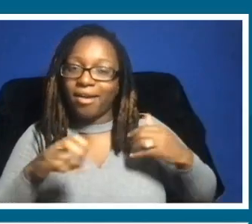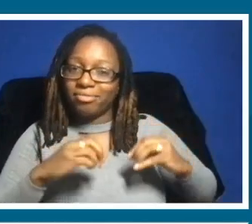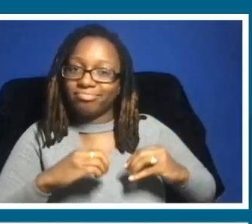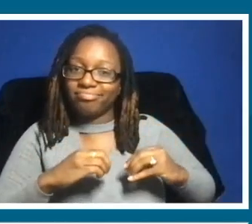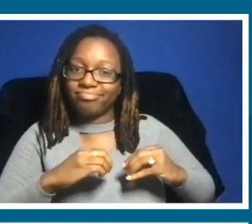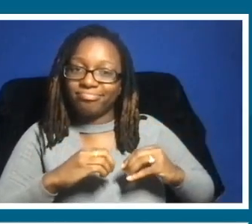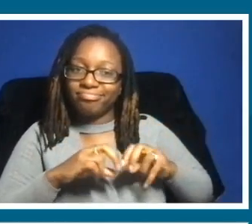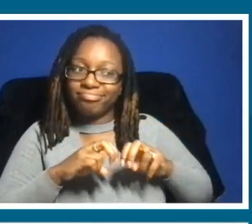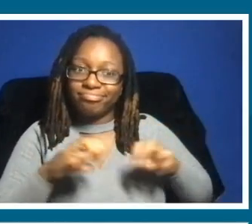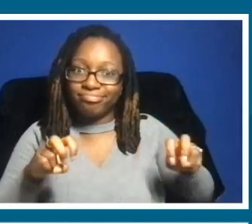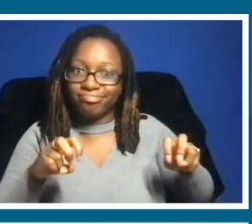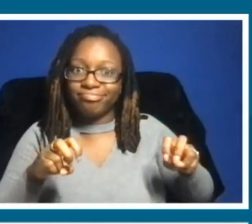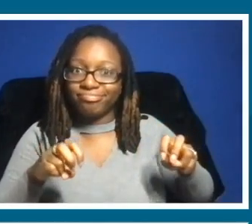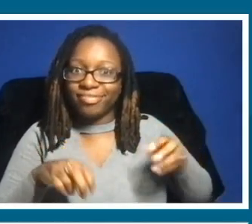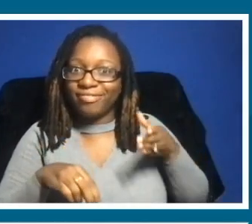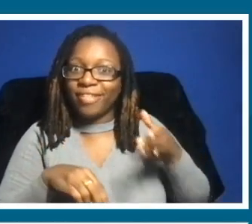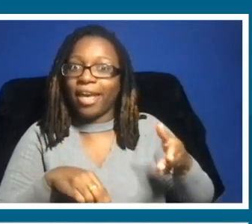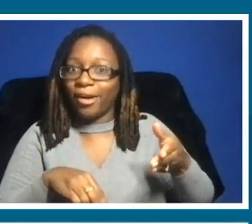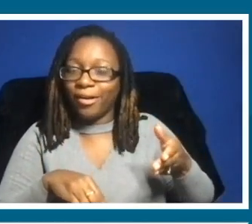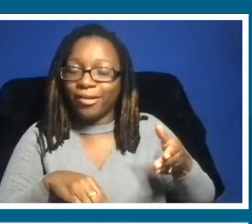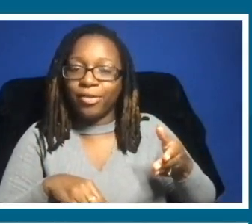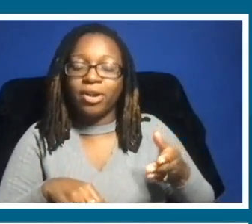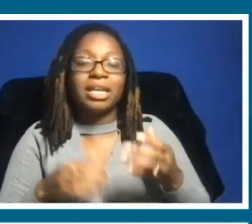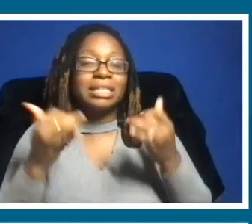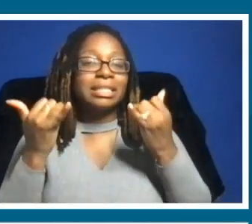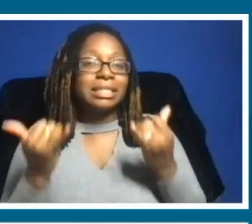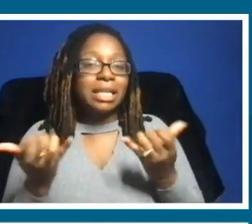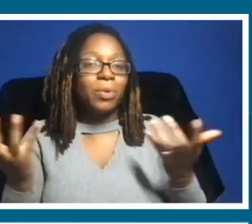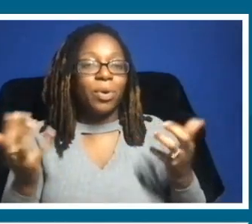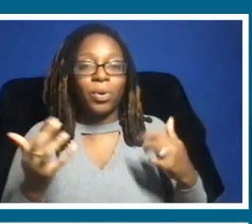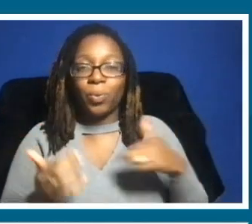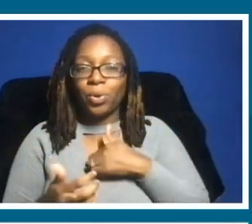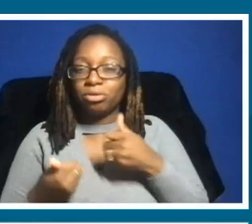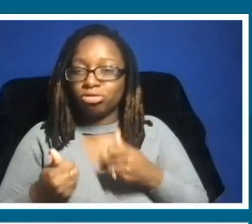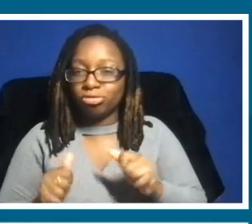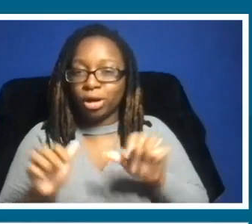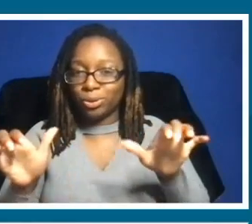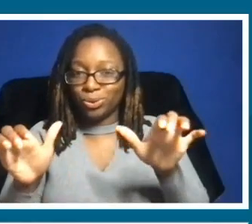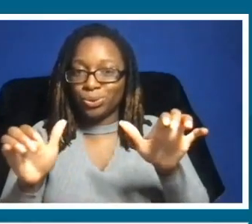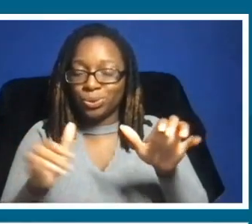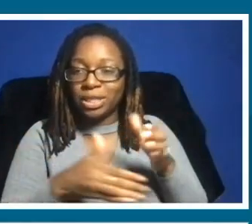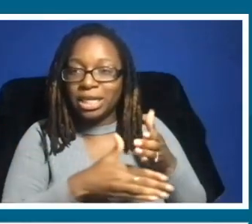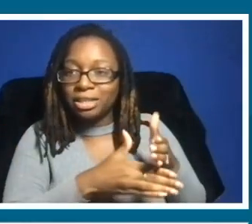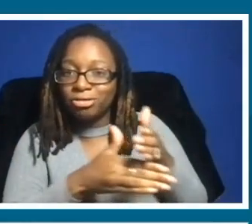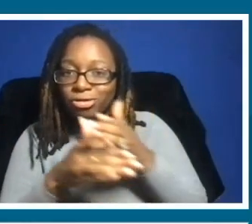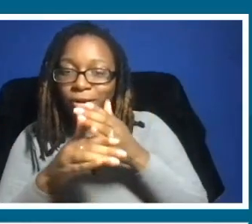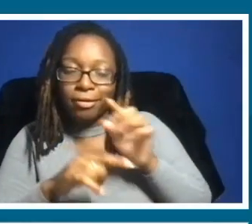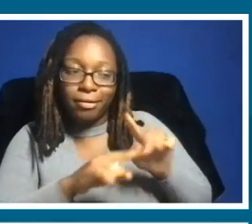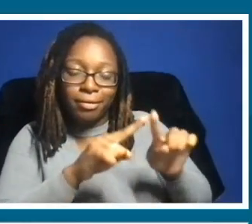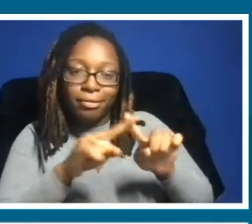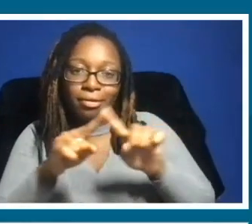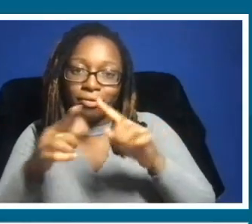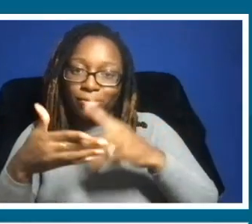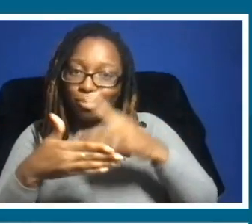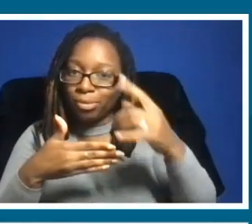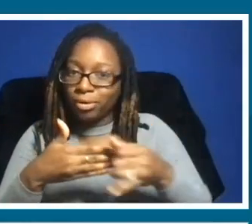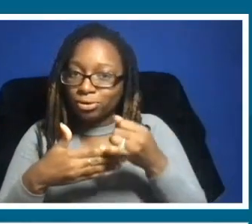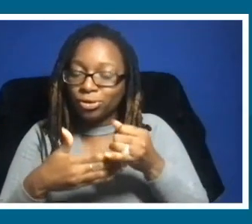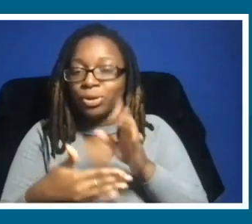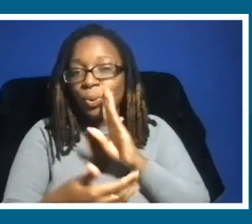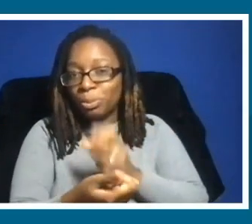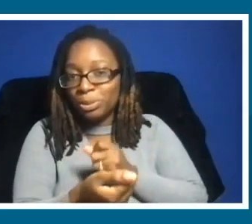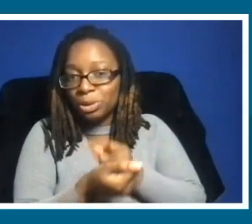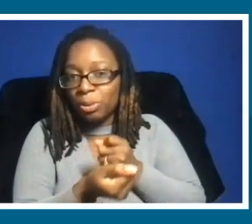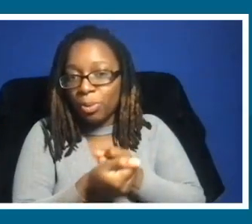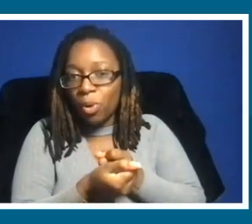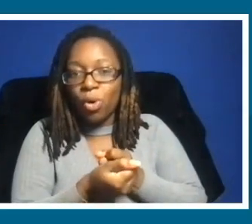are hoping to do today is share with you a variety of projects that are being supported through